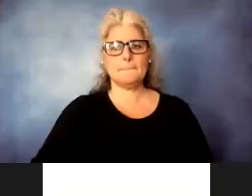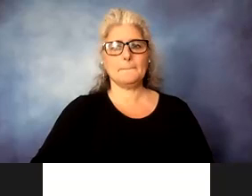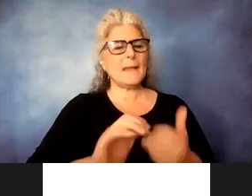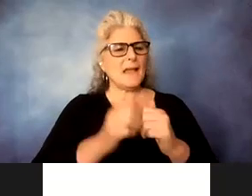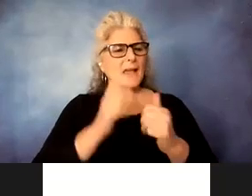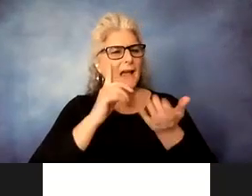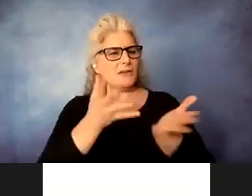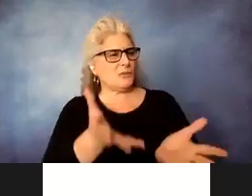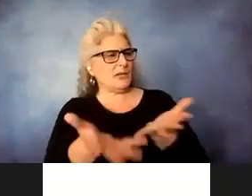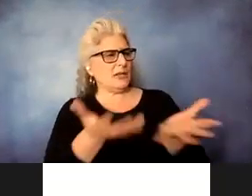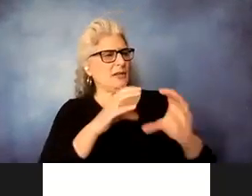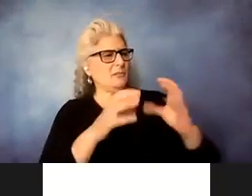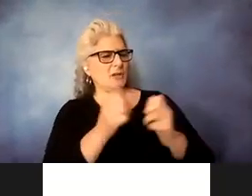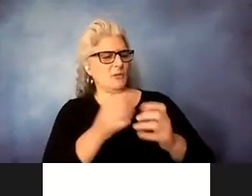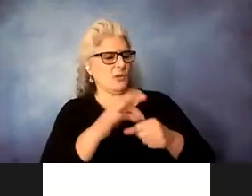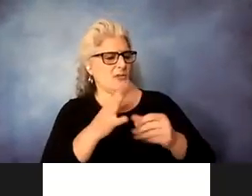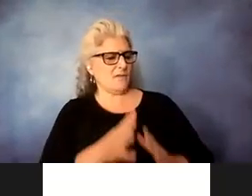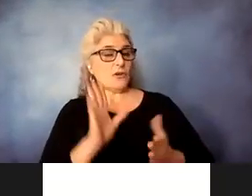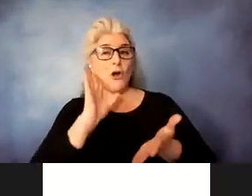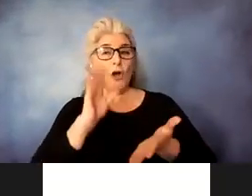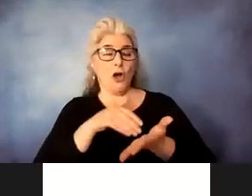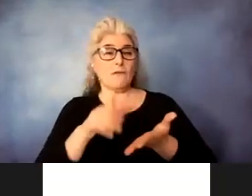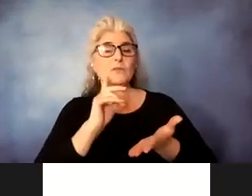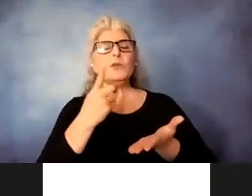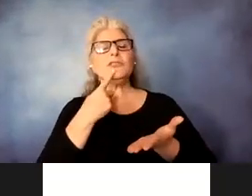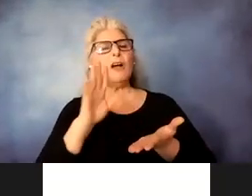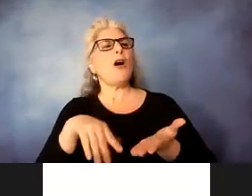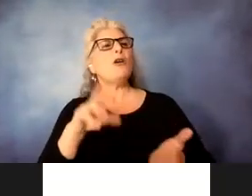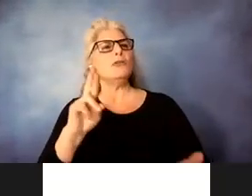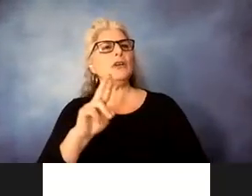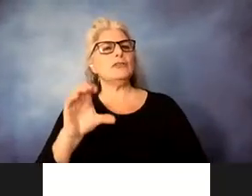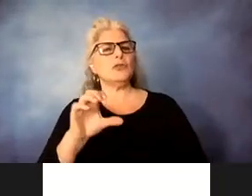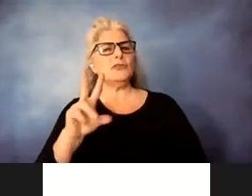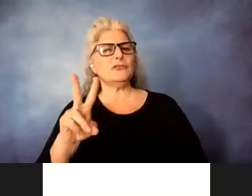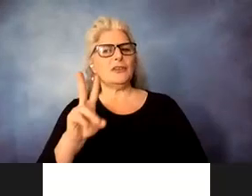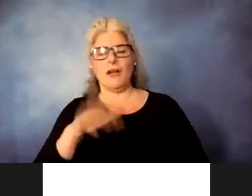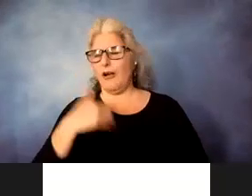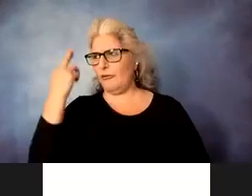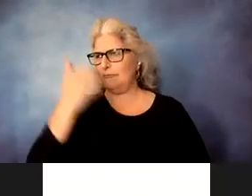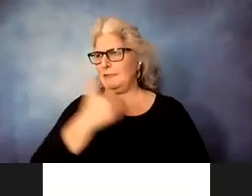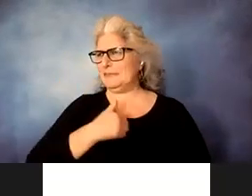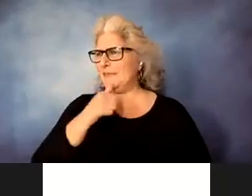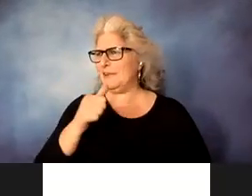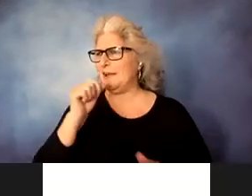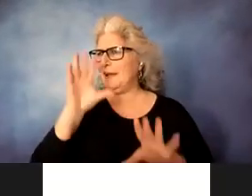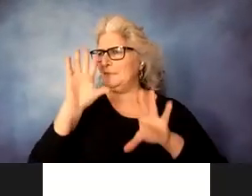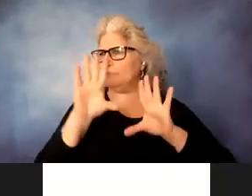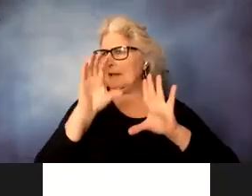voting, want to know why the change happened. And sorry, I just realized I'm not on video. Okay, now